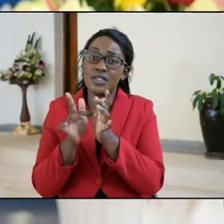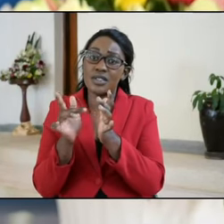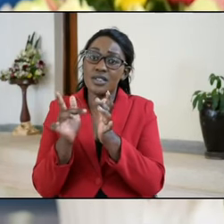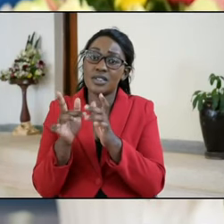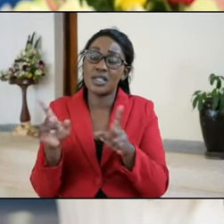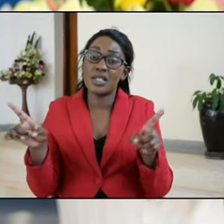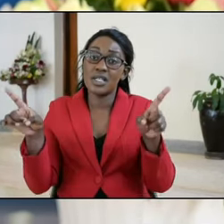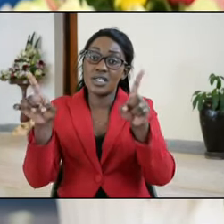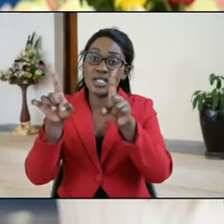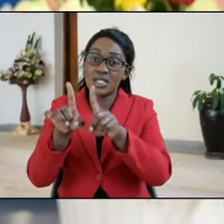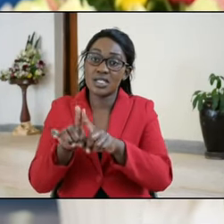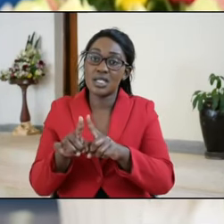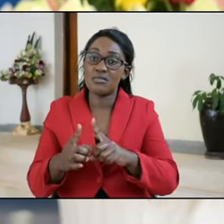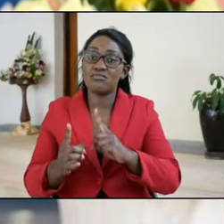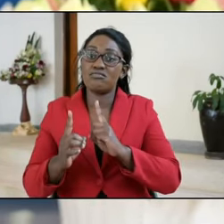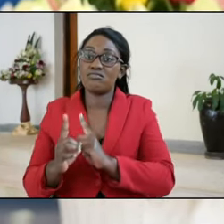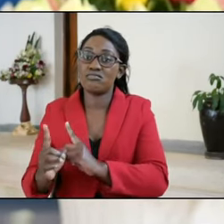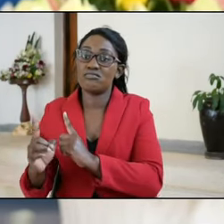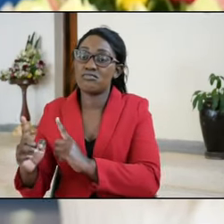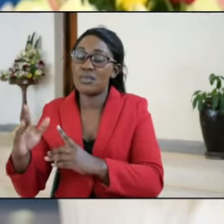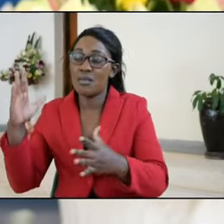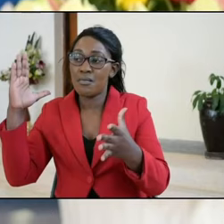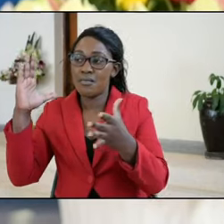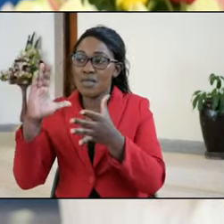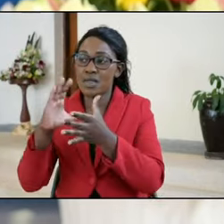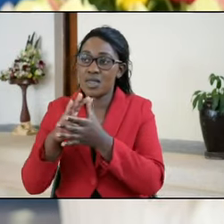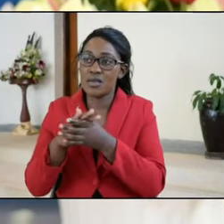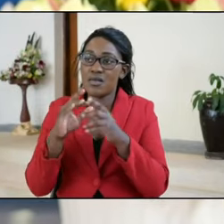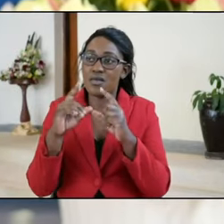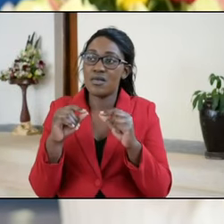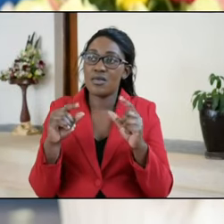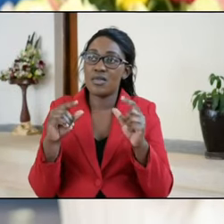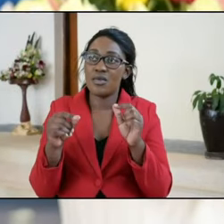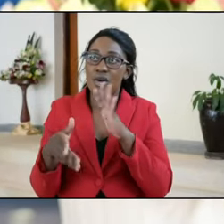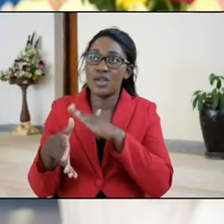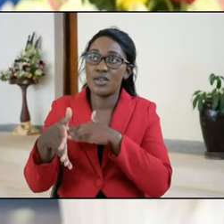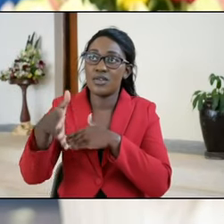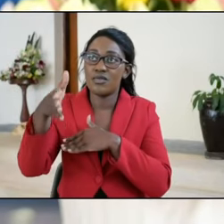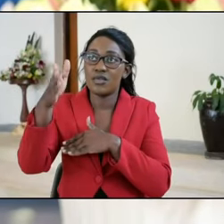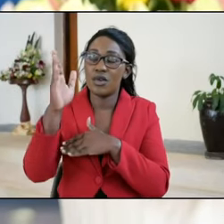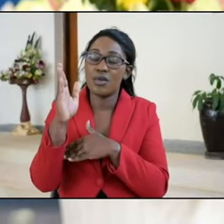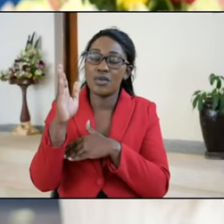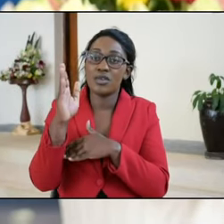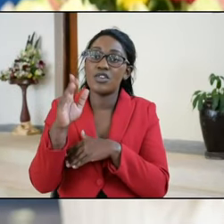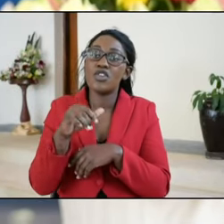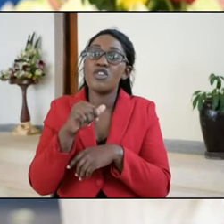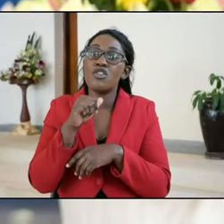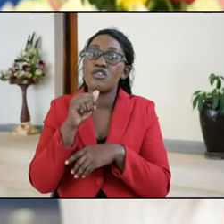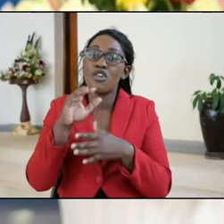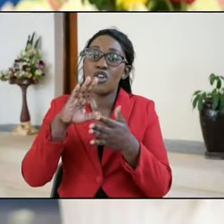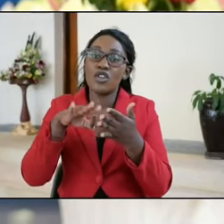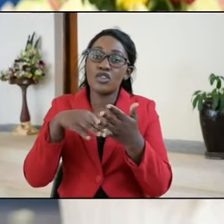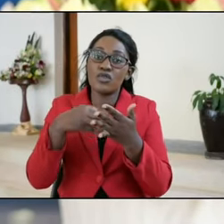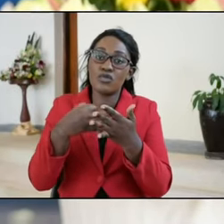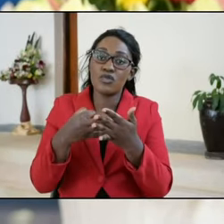apostles. Believe the Word of God and not fall into Satan's